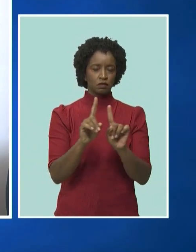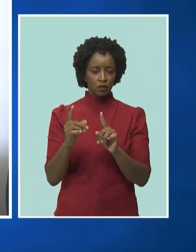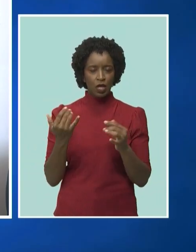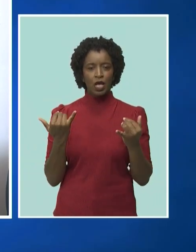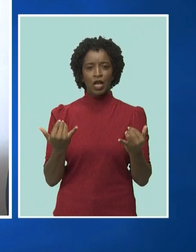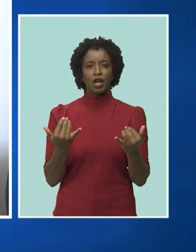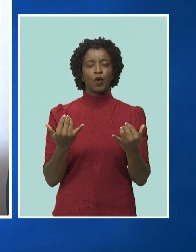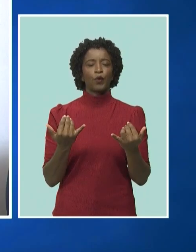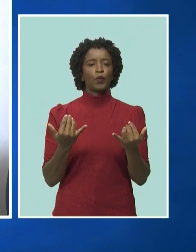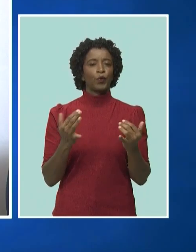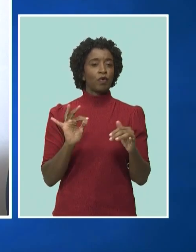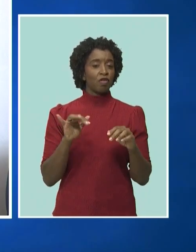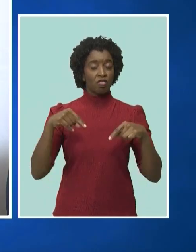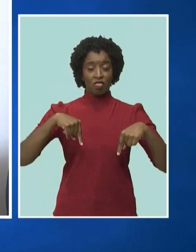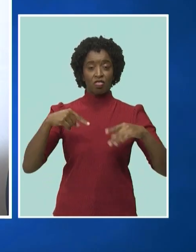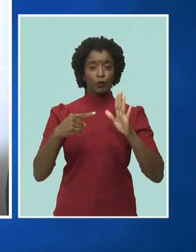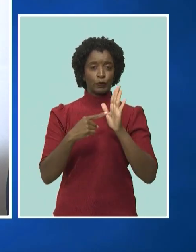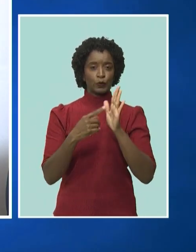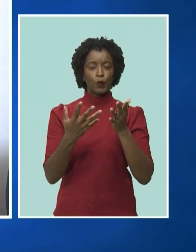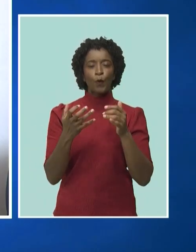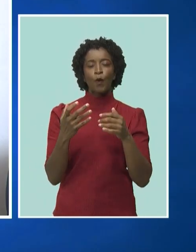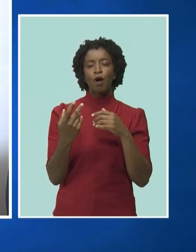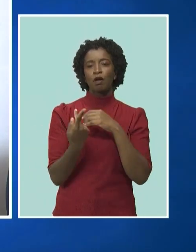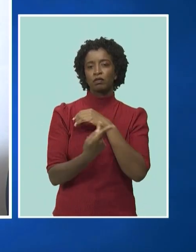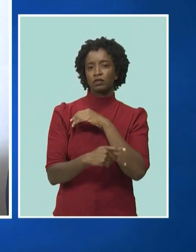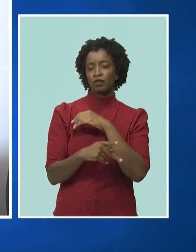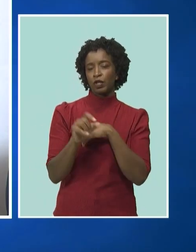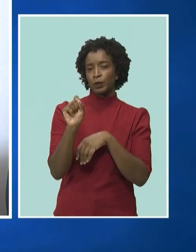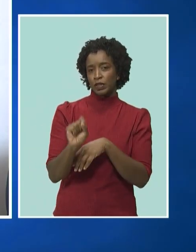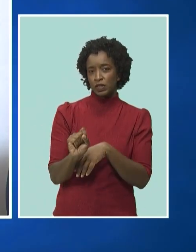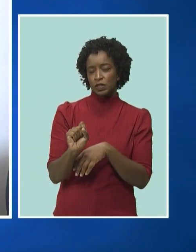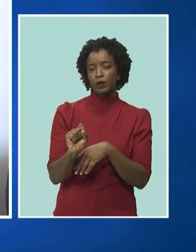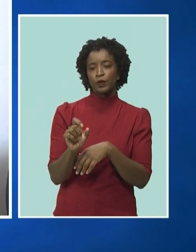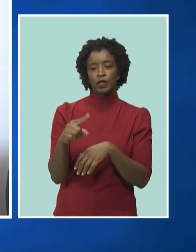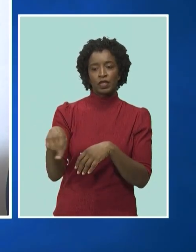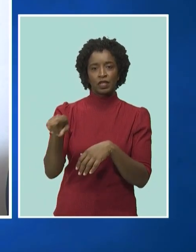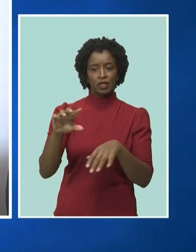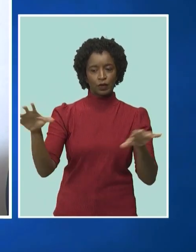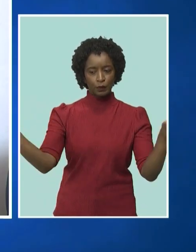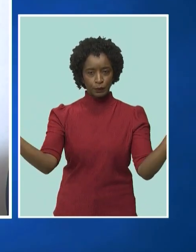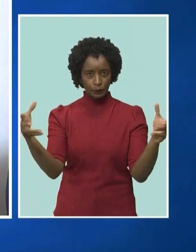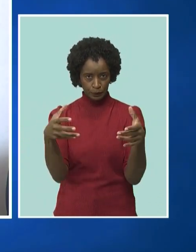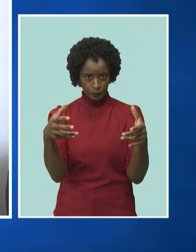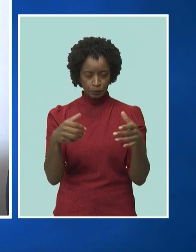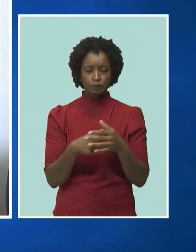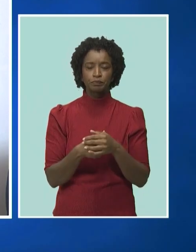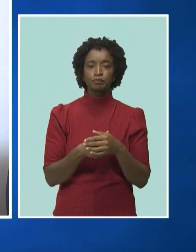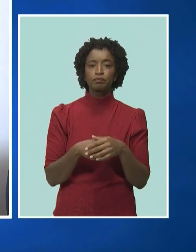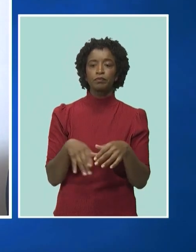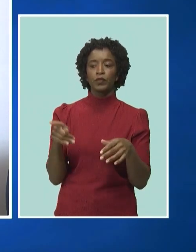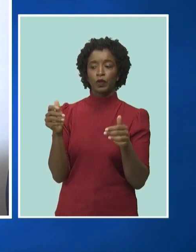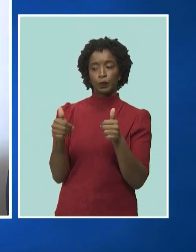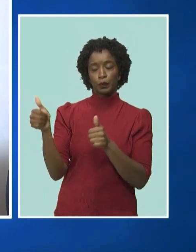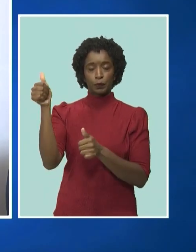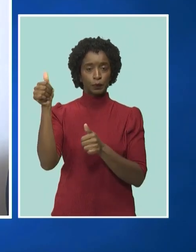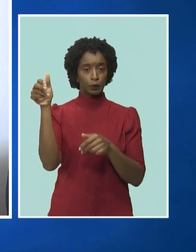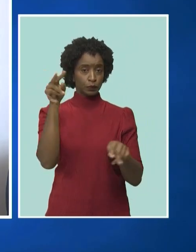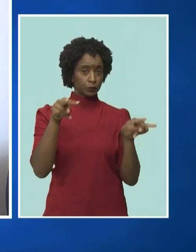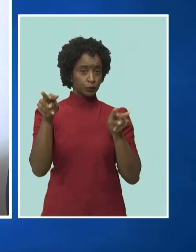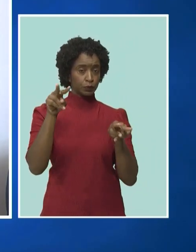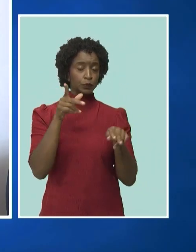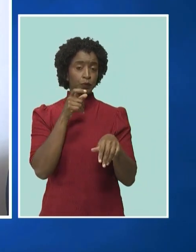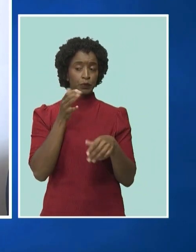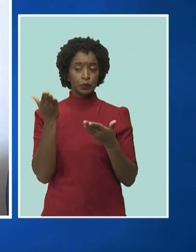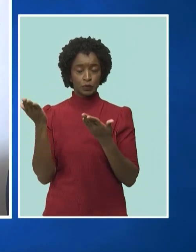to bring the members of the St. Philip South Branch together. All of this is done under the patronage of our MP